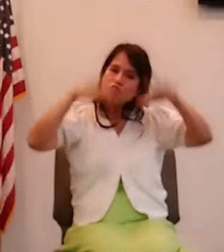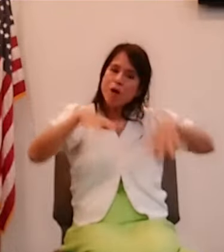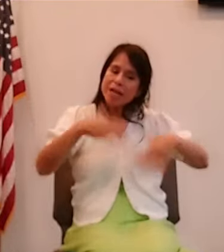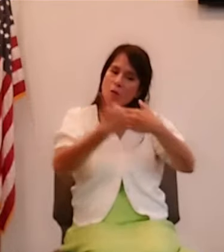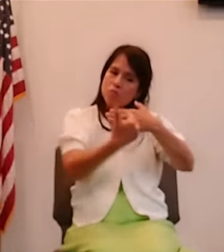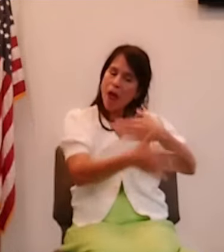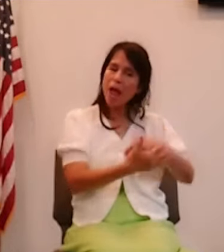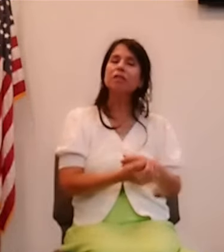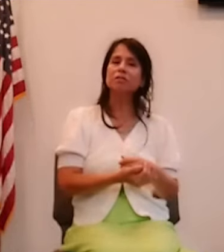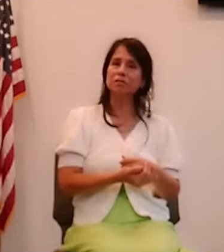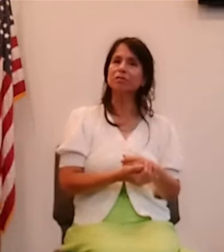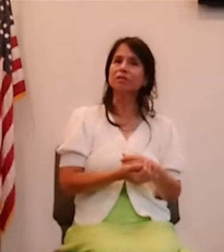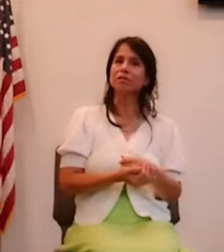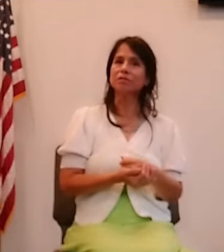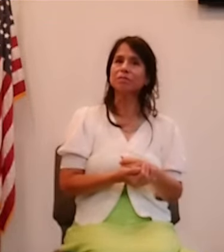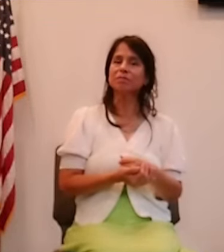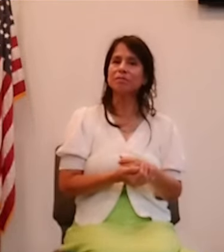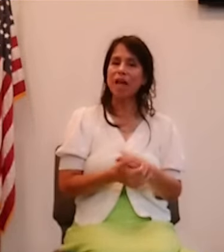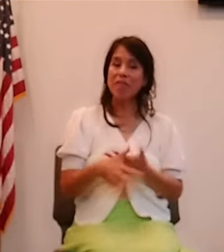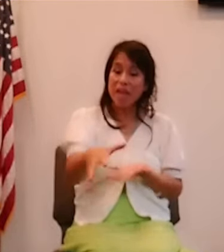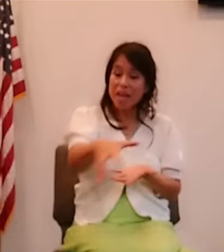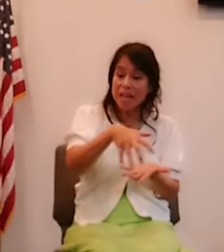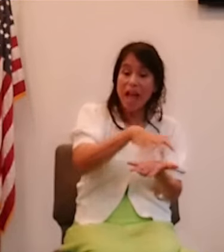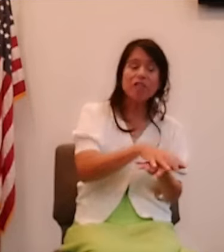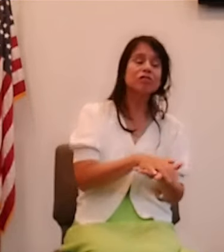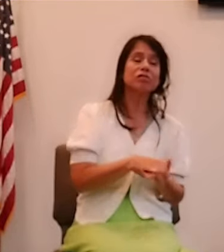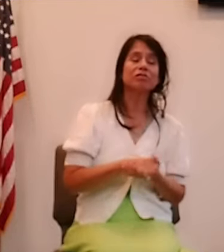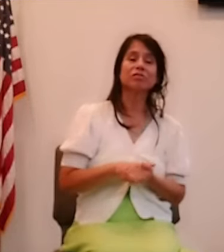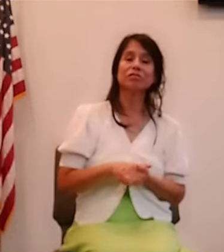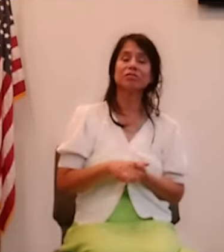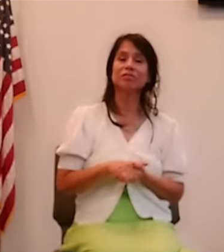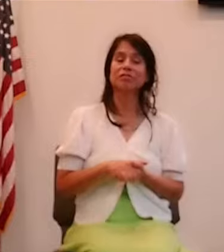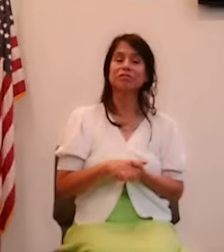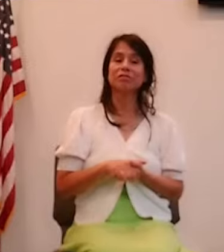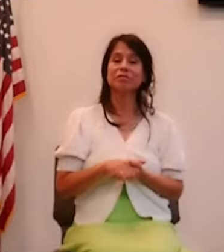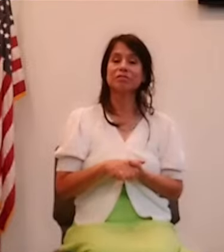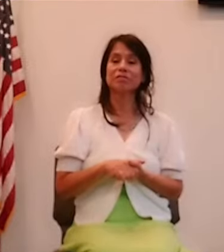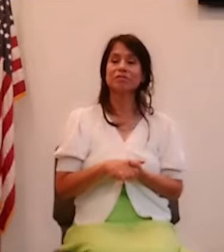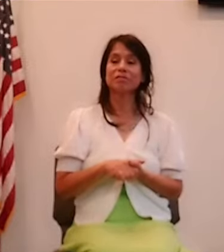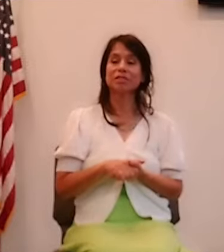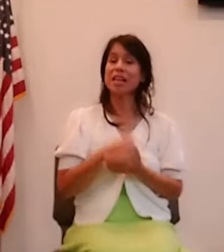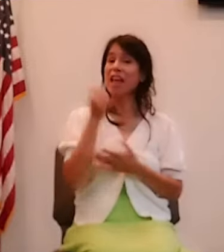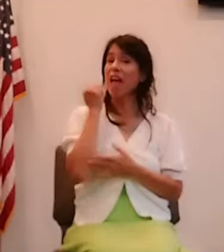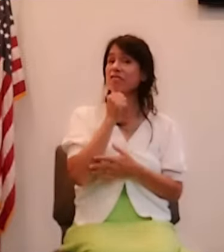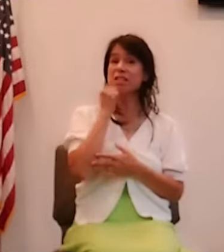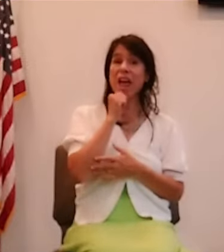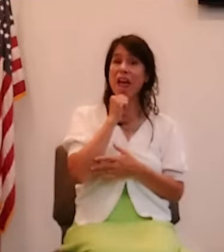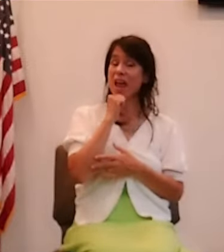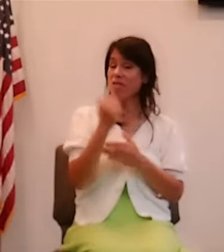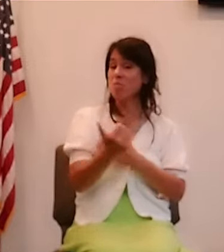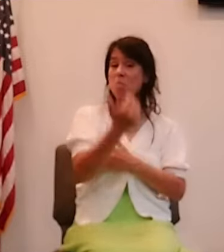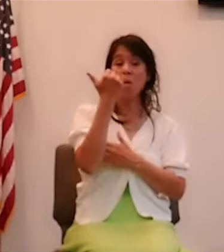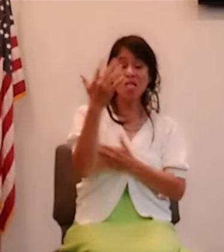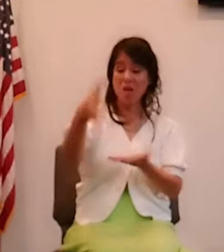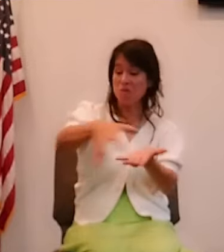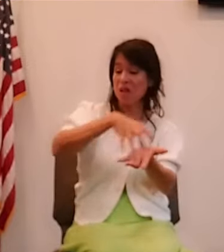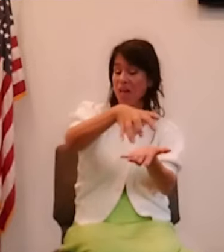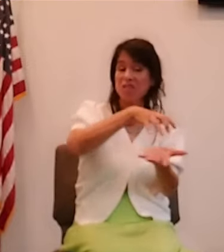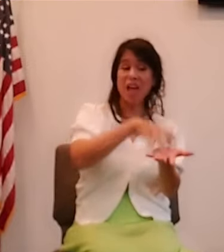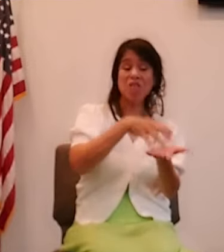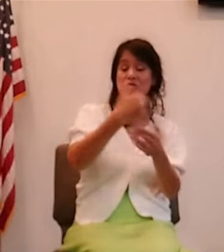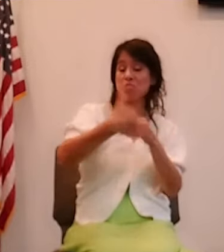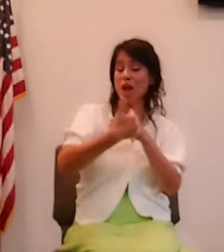like coriander seed, and it gathered on the ground. And they would go out daily and gather the manna. And